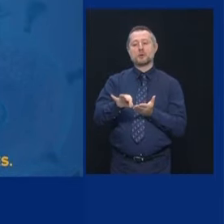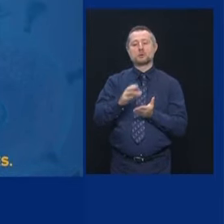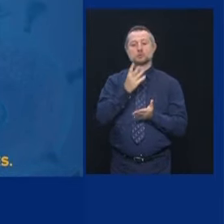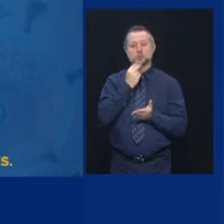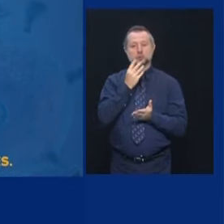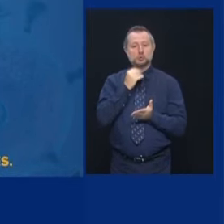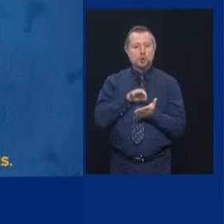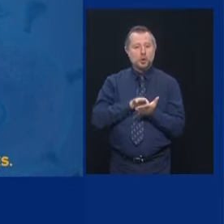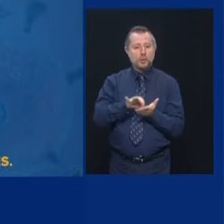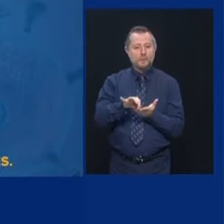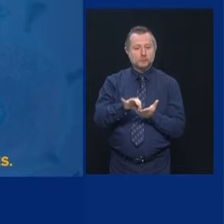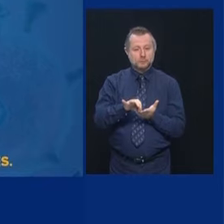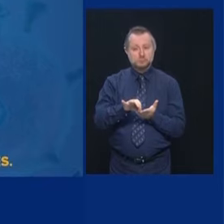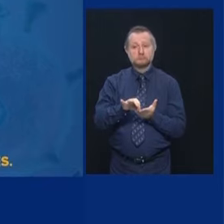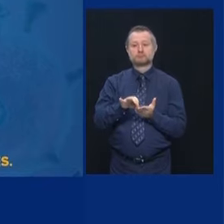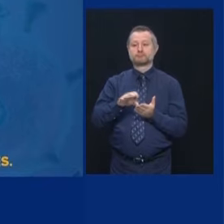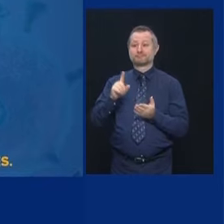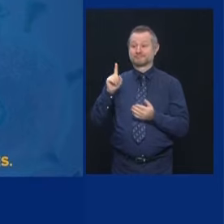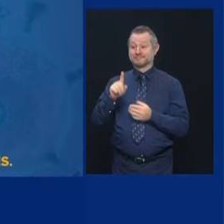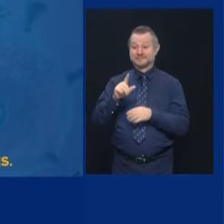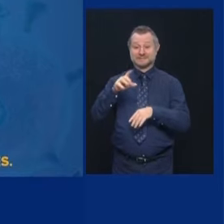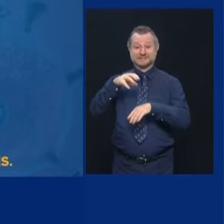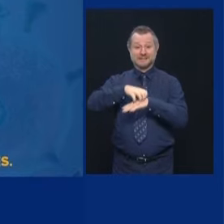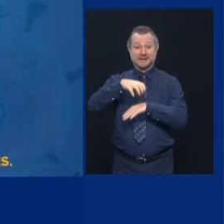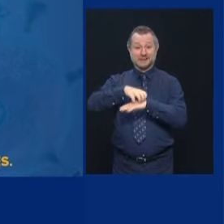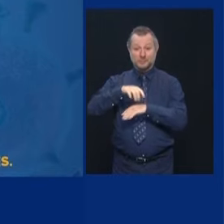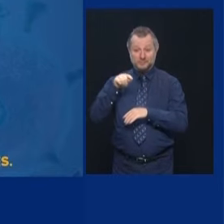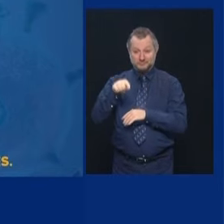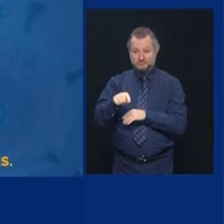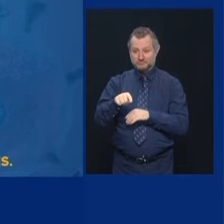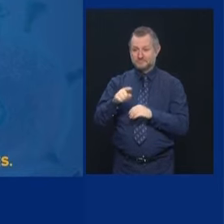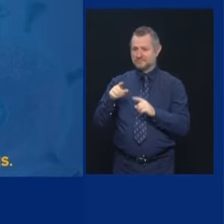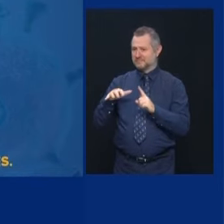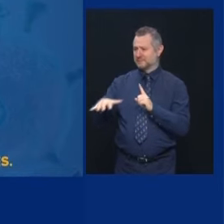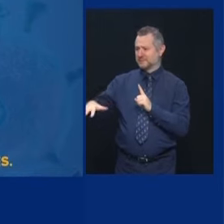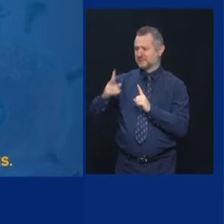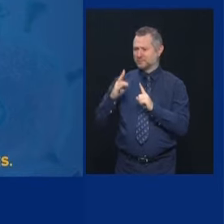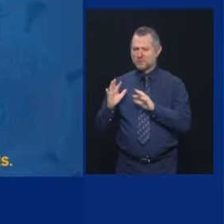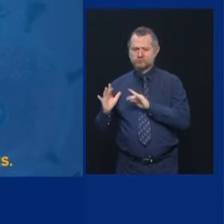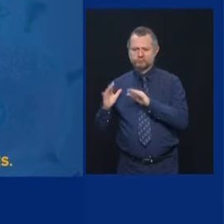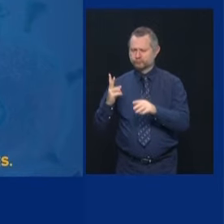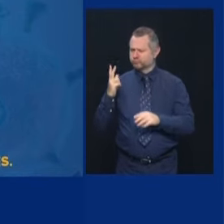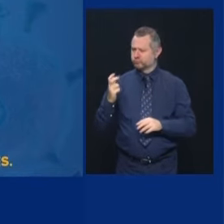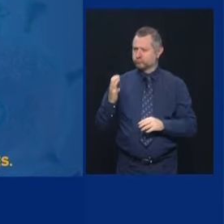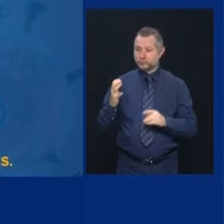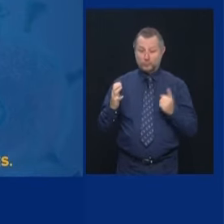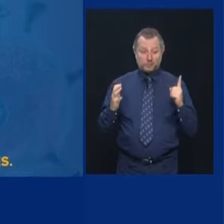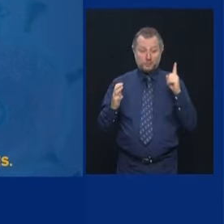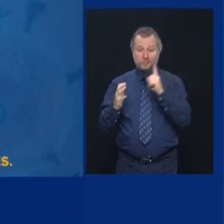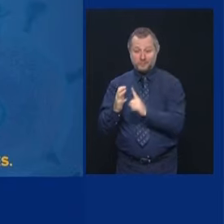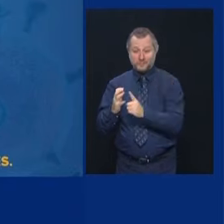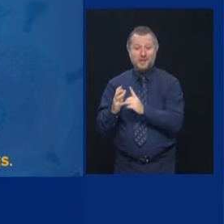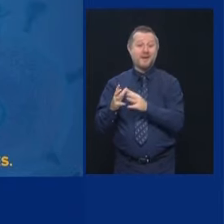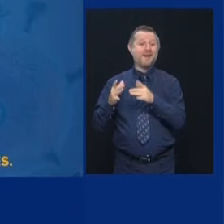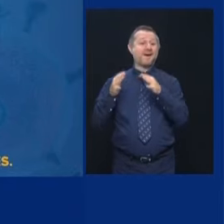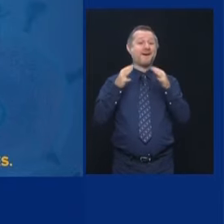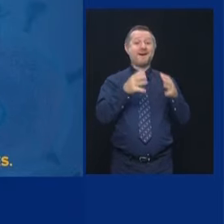went to a temple, hundreds of people, and then a wedding, hundreds of